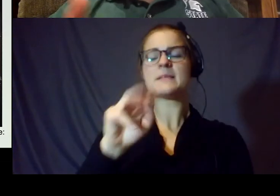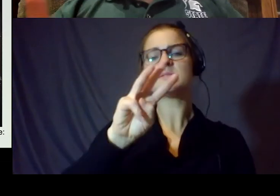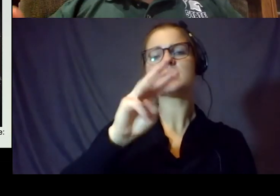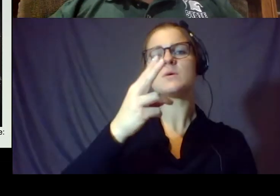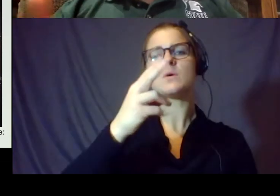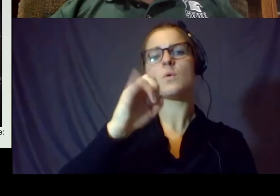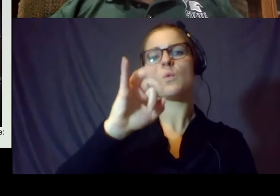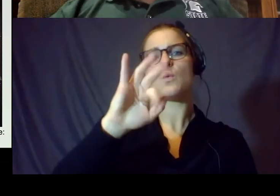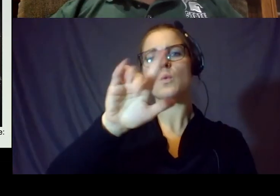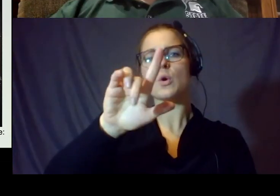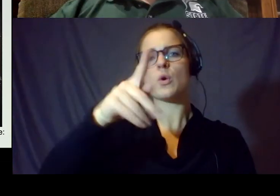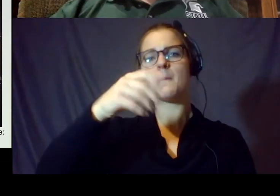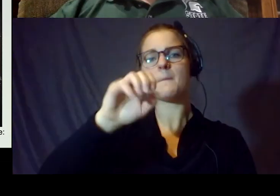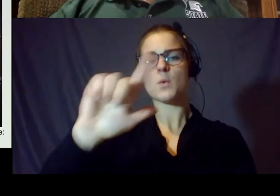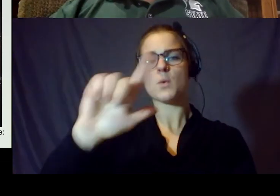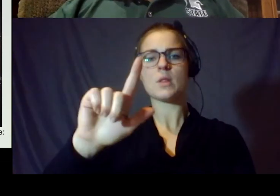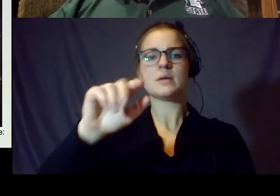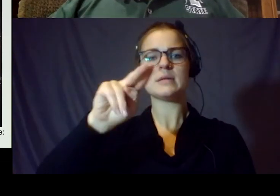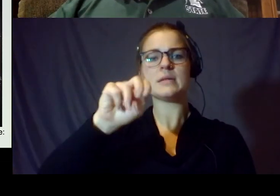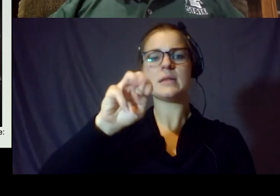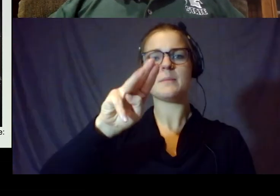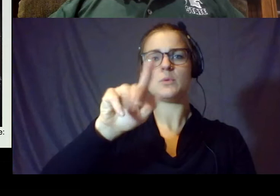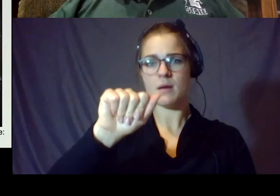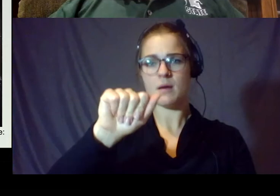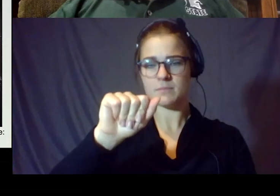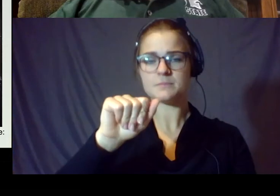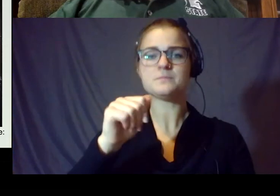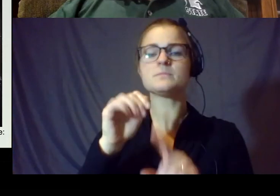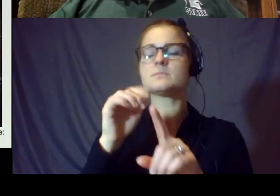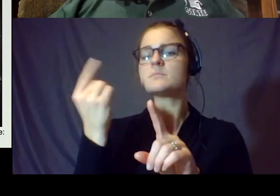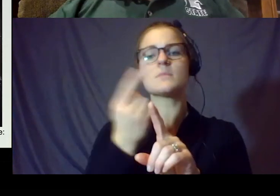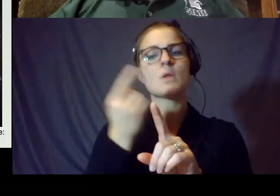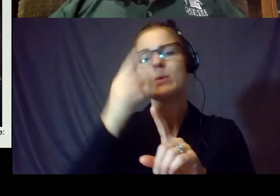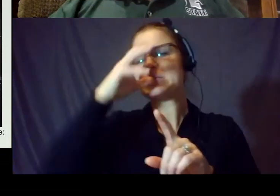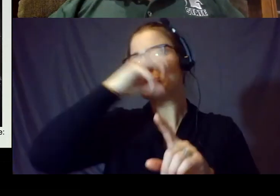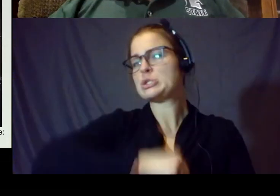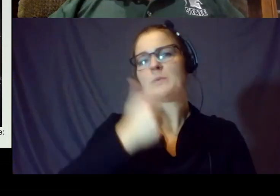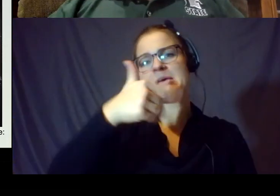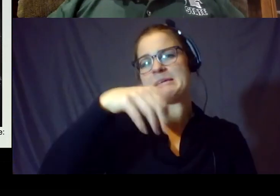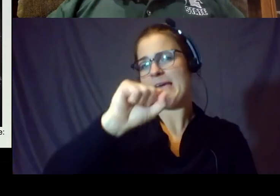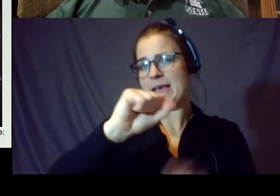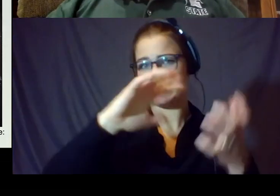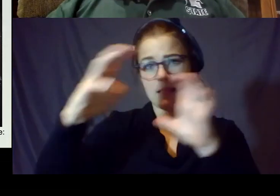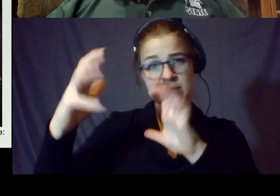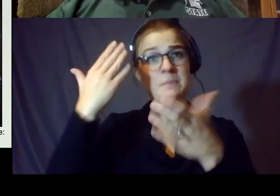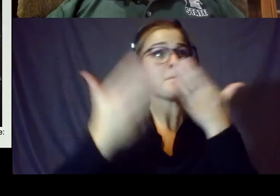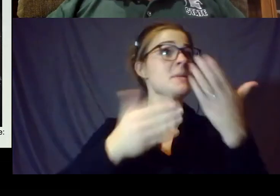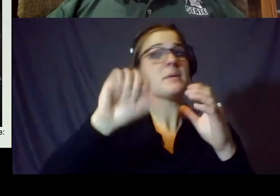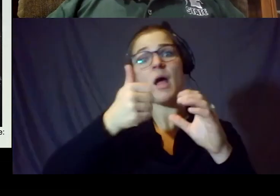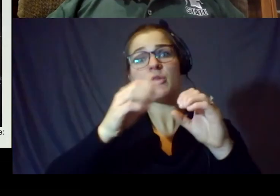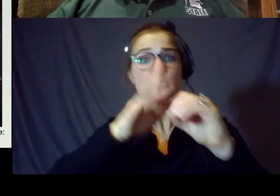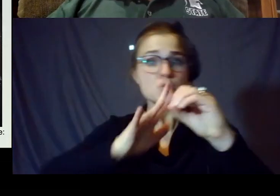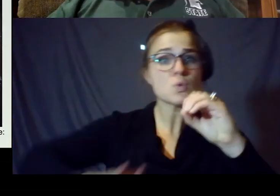which is in Ursa Major, you can see it. These were always assumed to be gas clouds, maybe even solar systems in